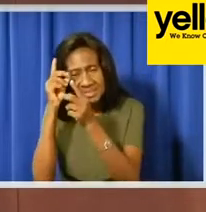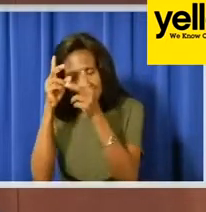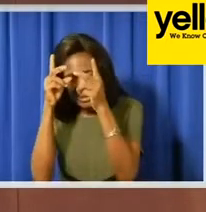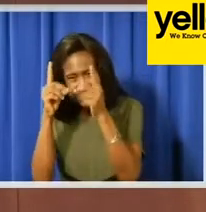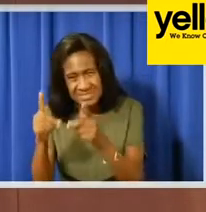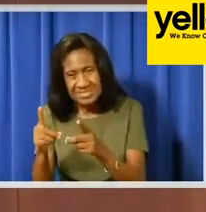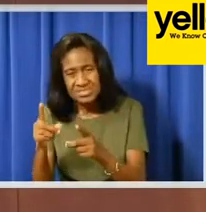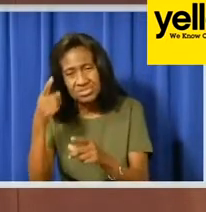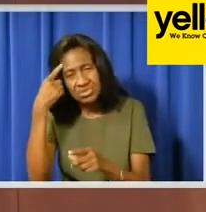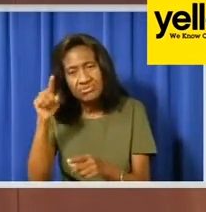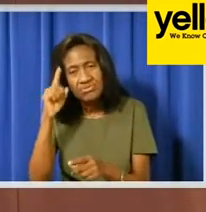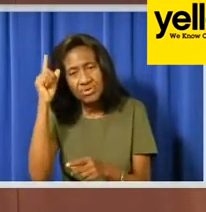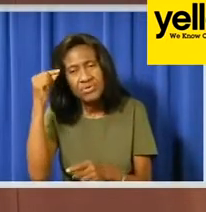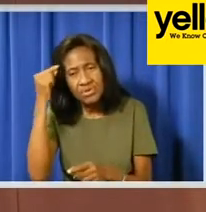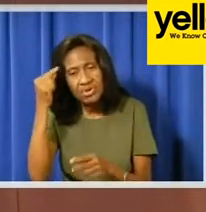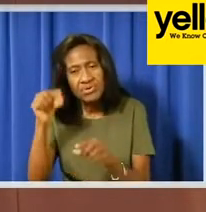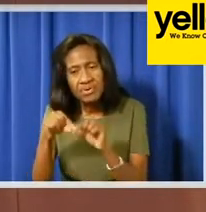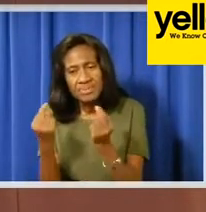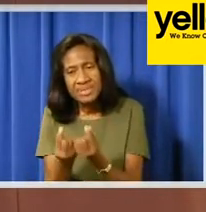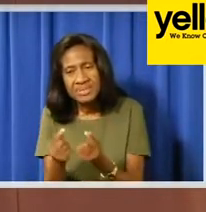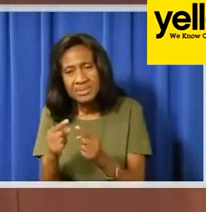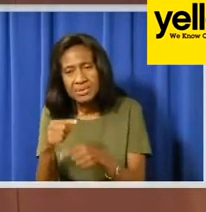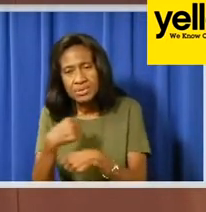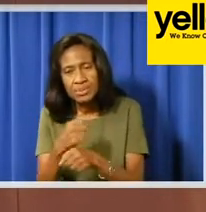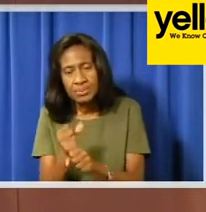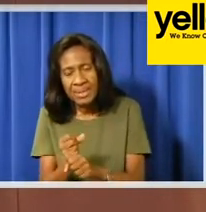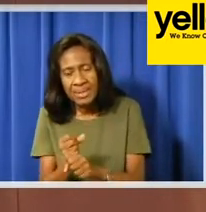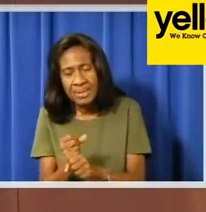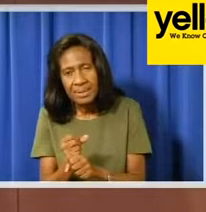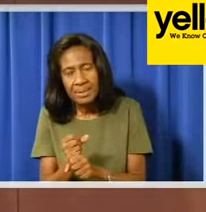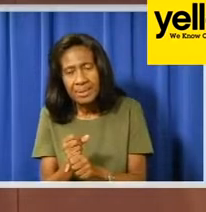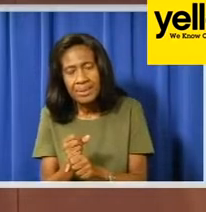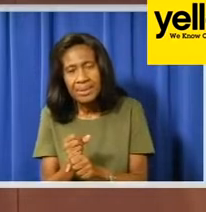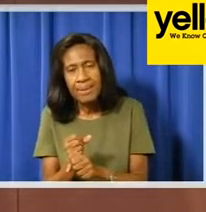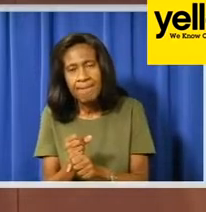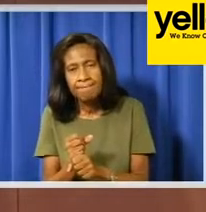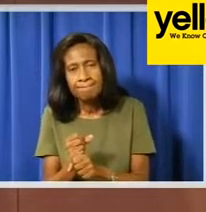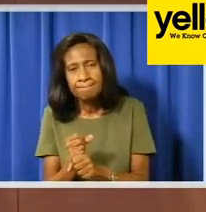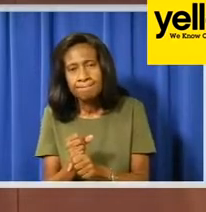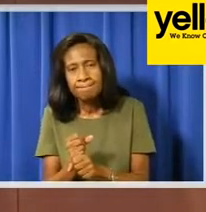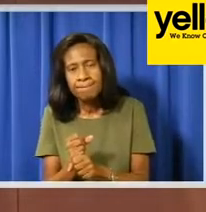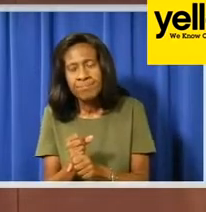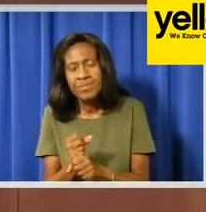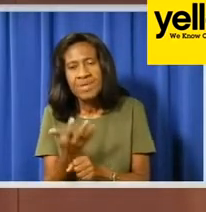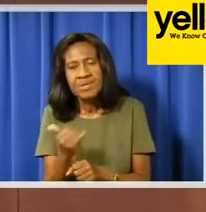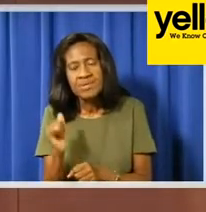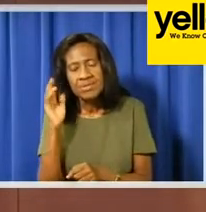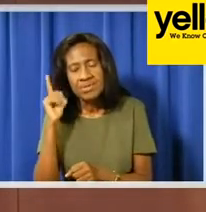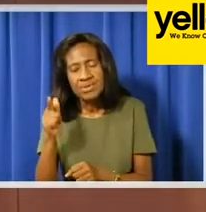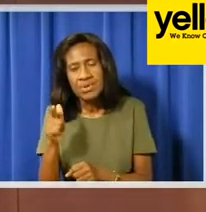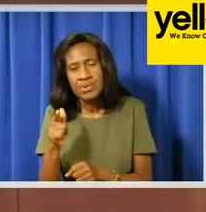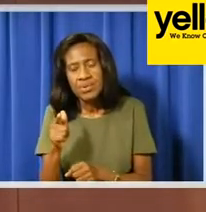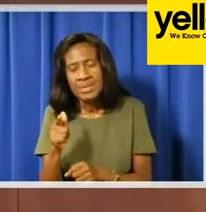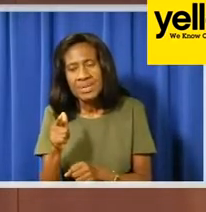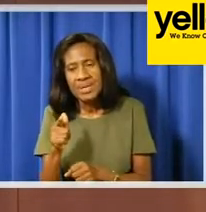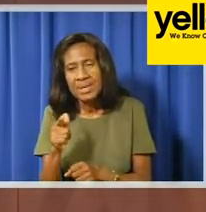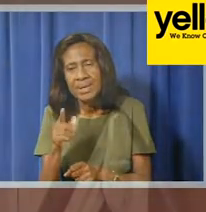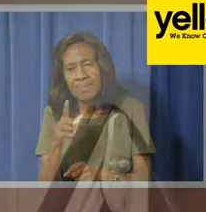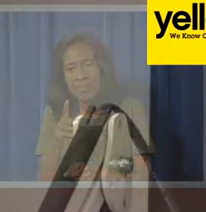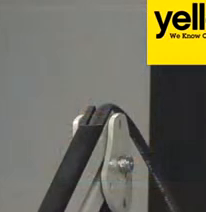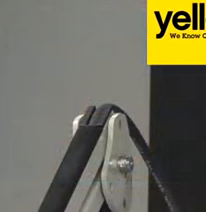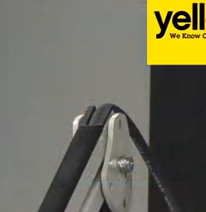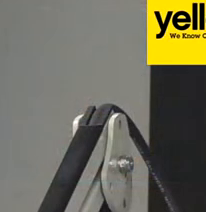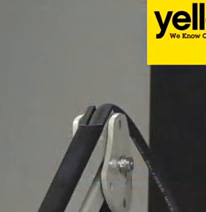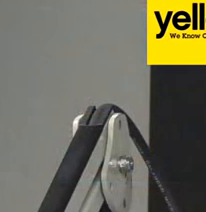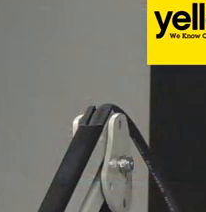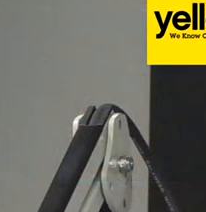on the program board or the possibility of testing on arrival, and we will send a recommendation to government, and government will make a decision on that.